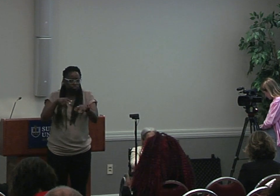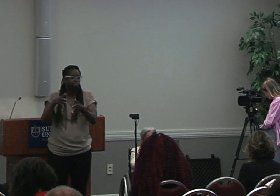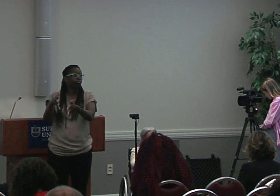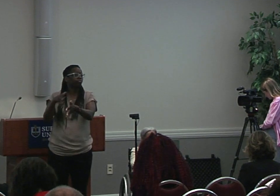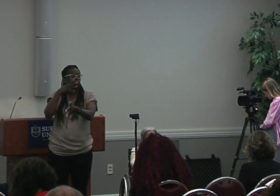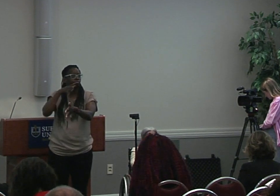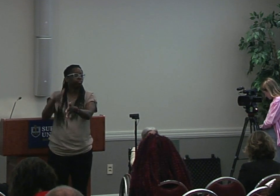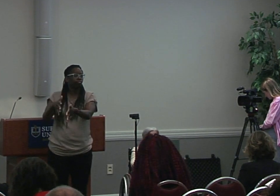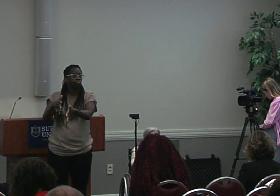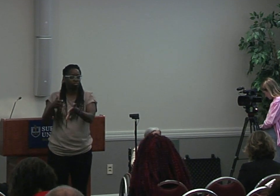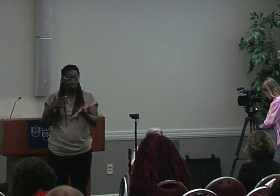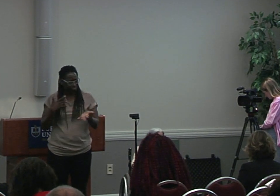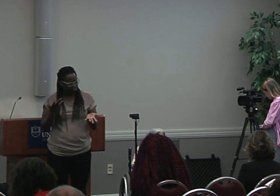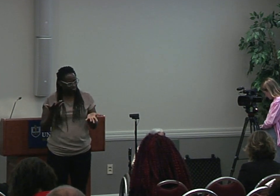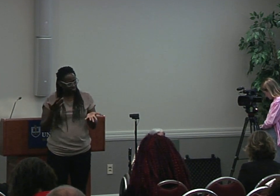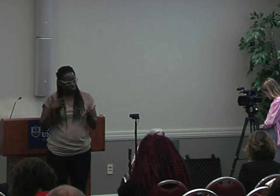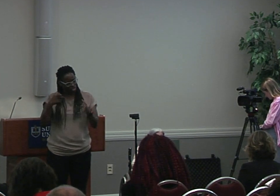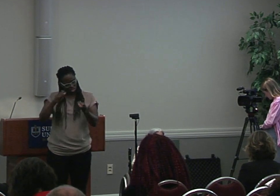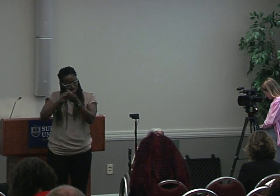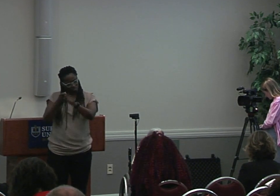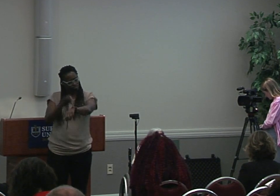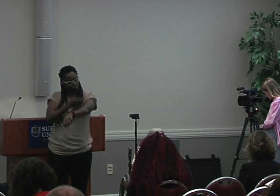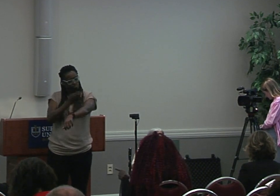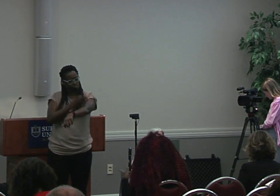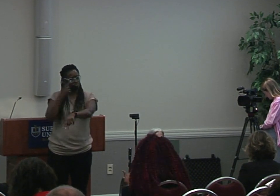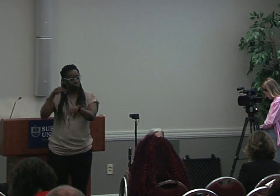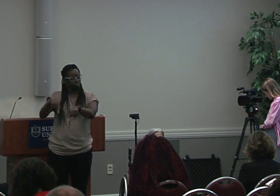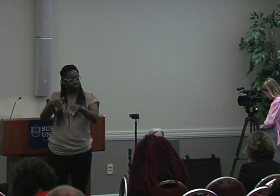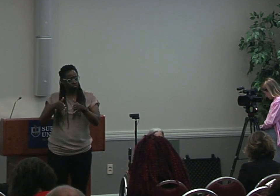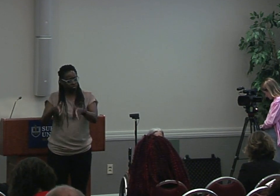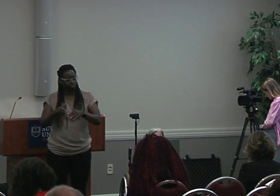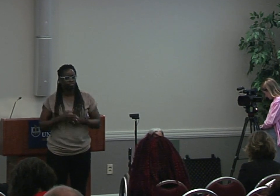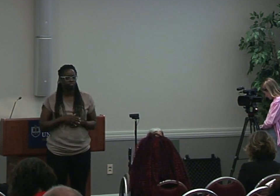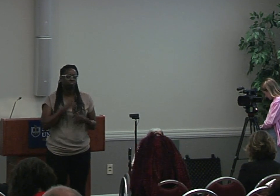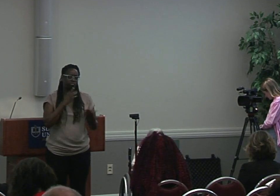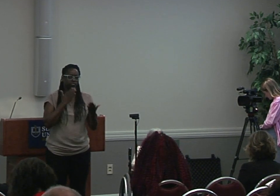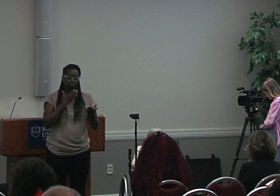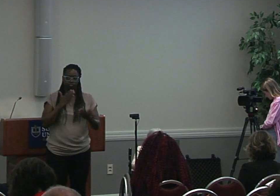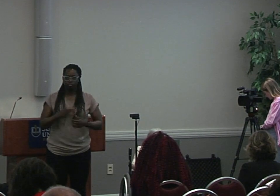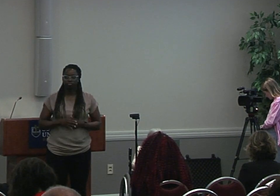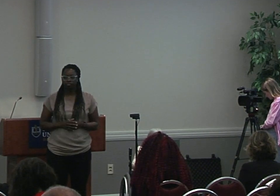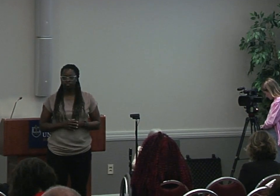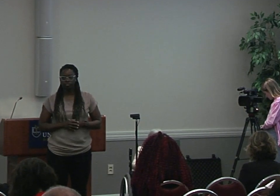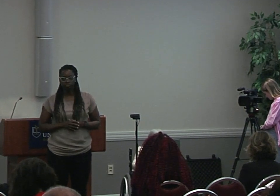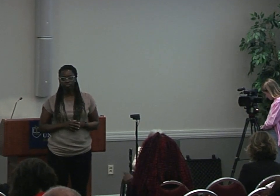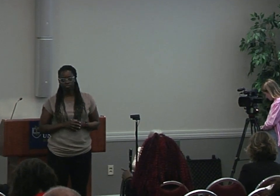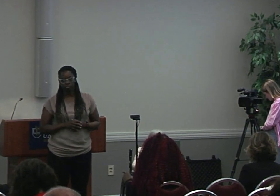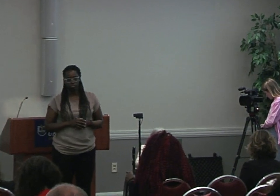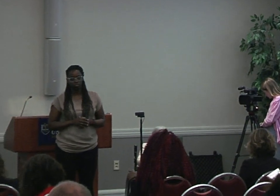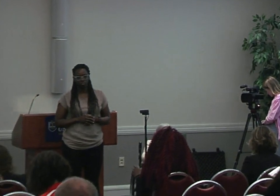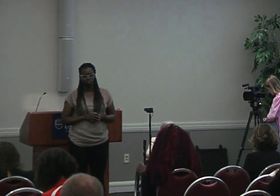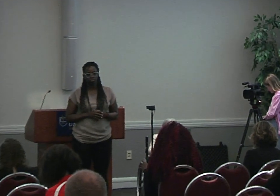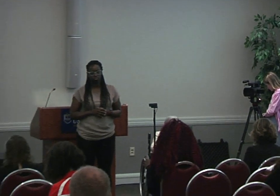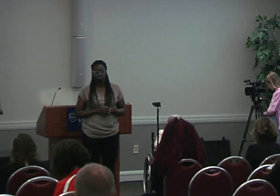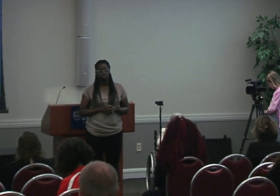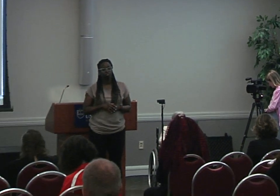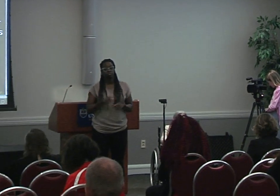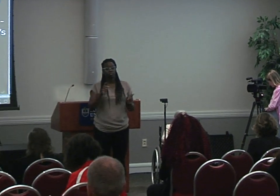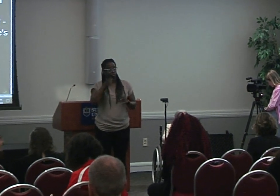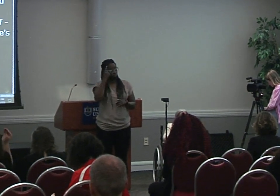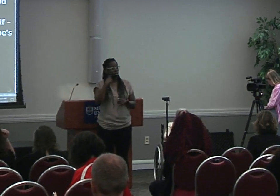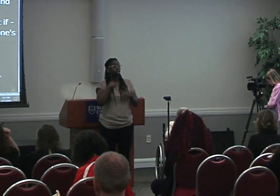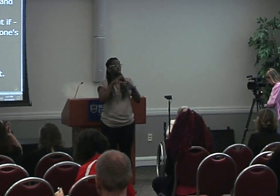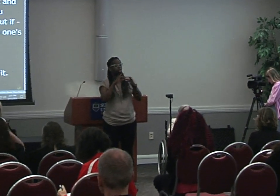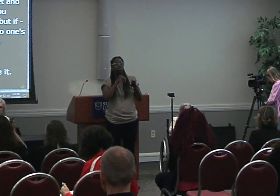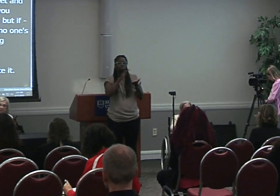much. Yeah, thank you for the question. We really appreciate it. So one thing I like to tell people, it's not an excuse, but just to keep